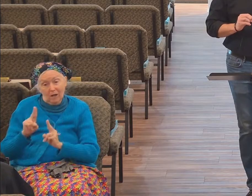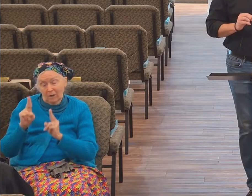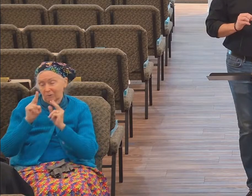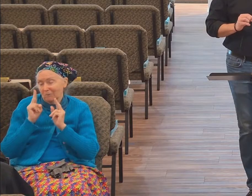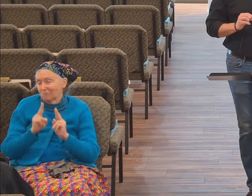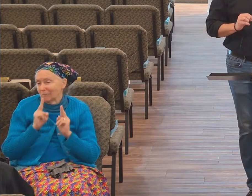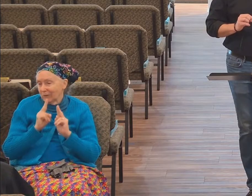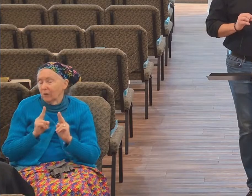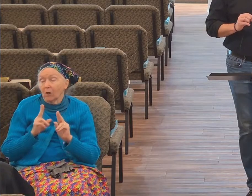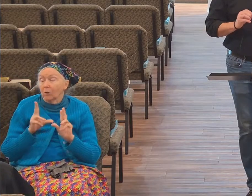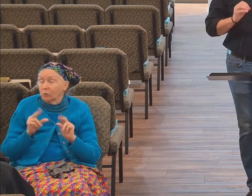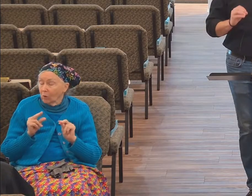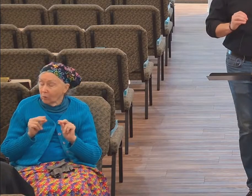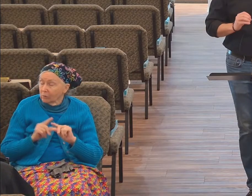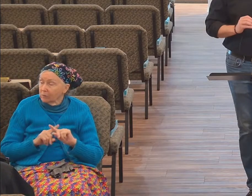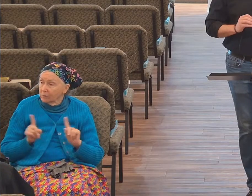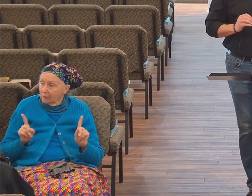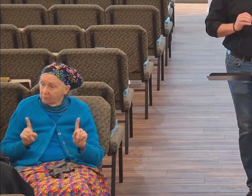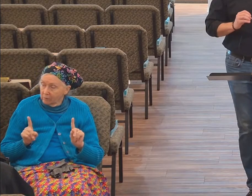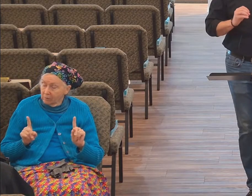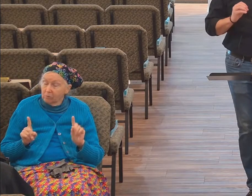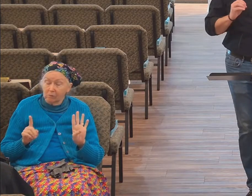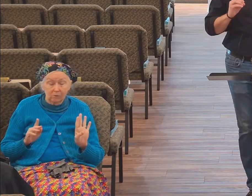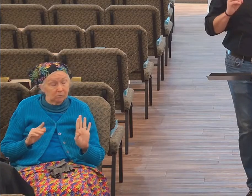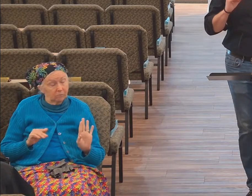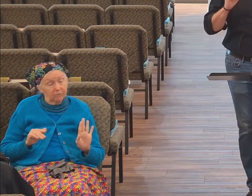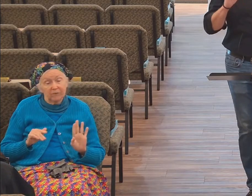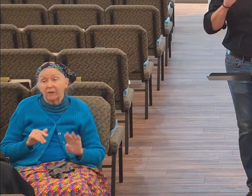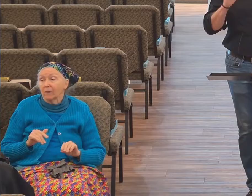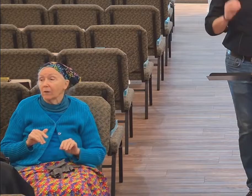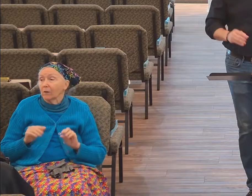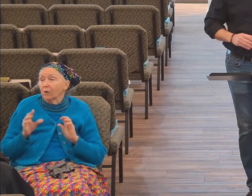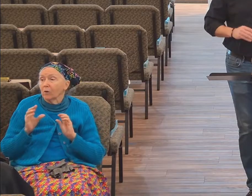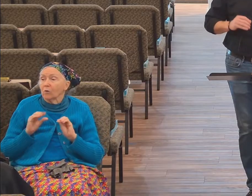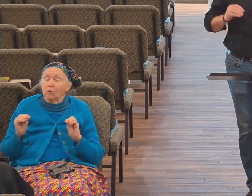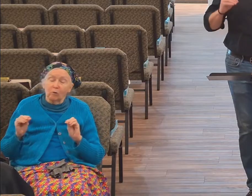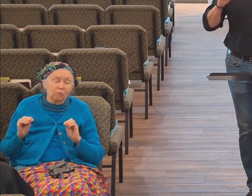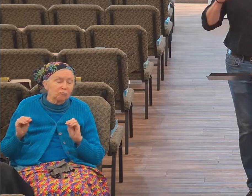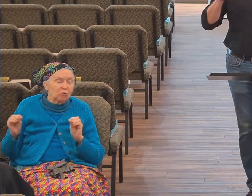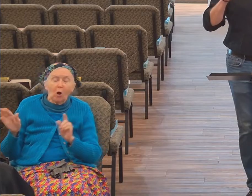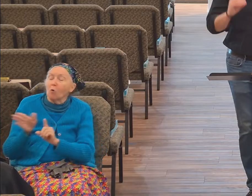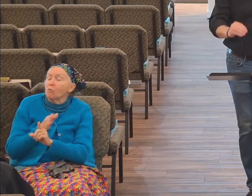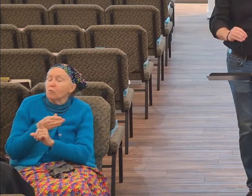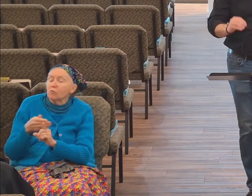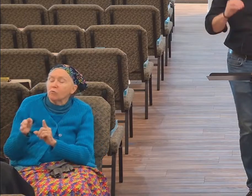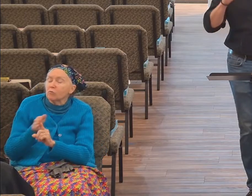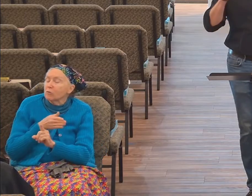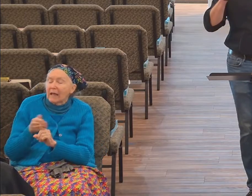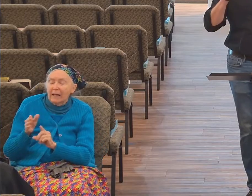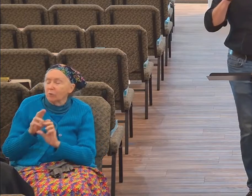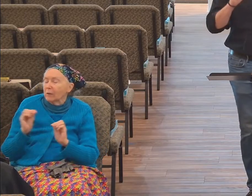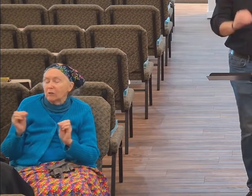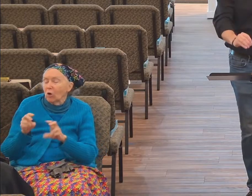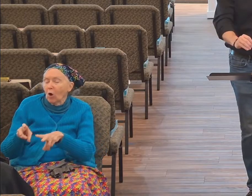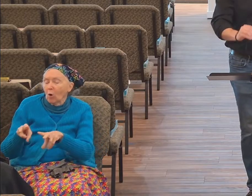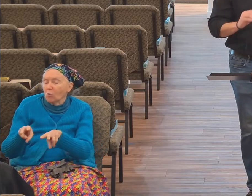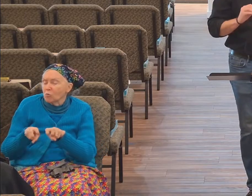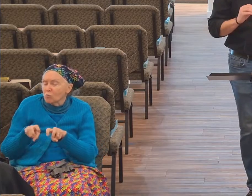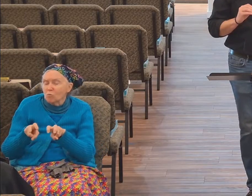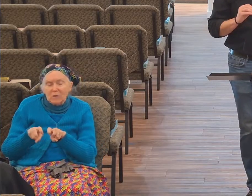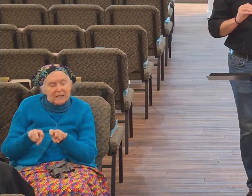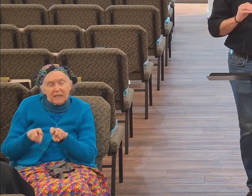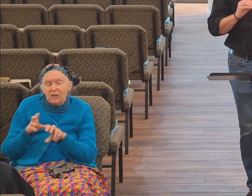Things are a little bit different. Their approach is different, right? There is no flattery. There's no greed. There's no seeking